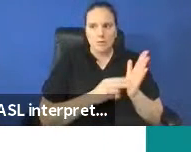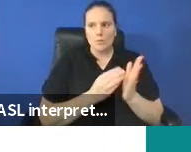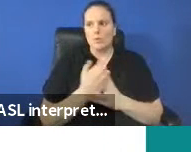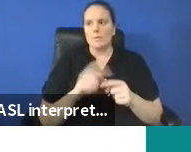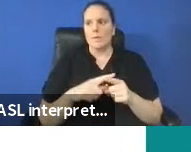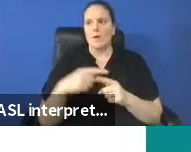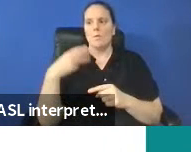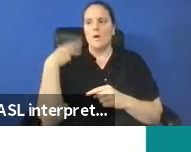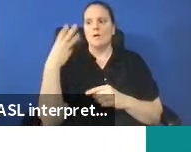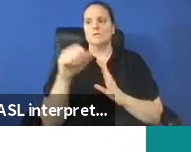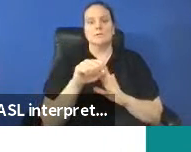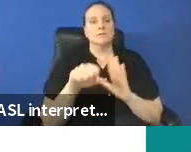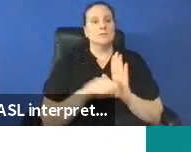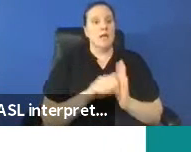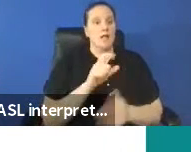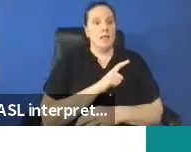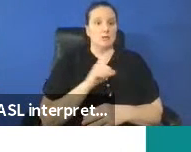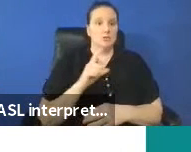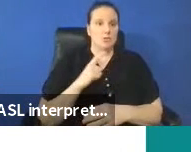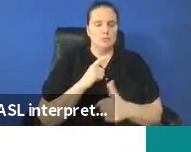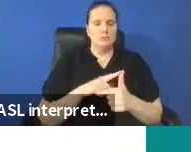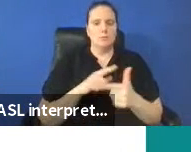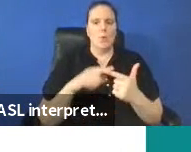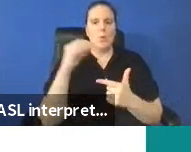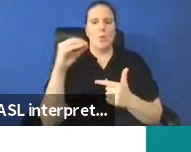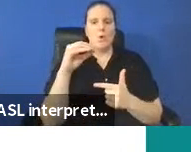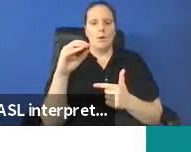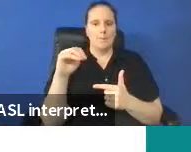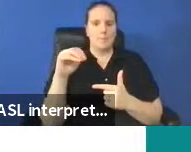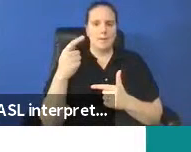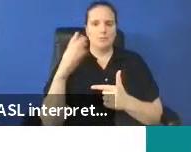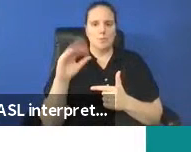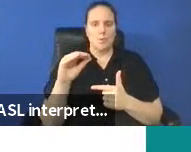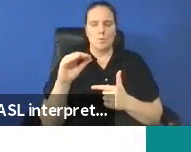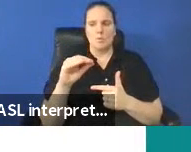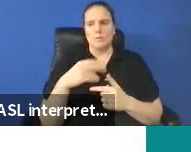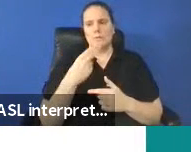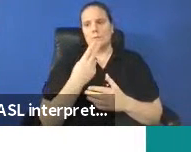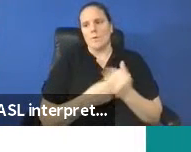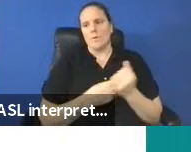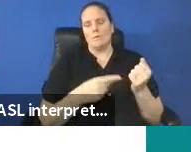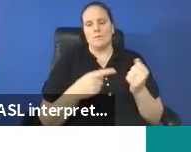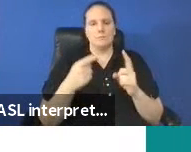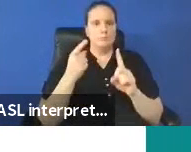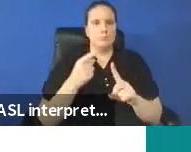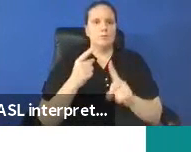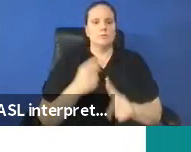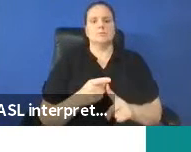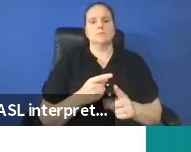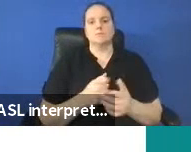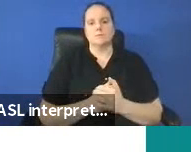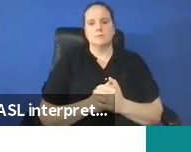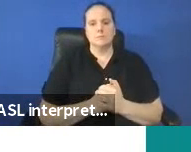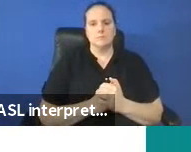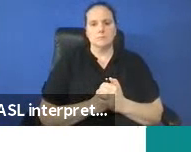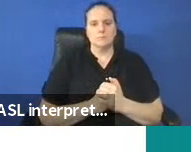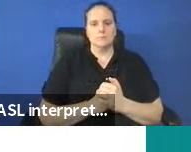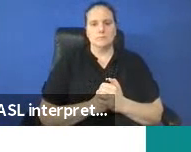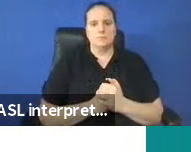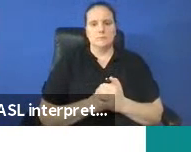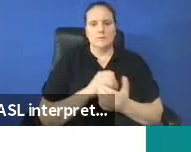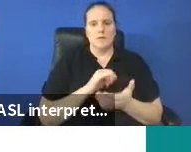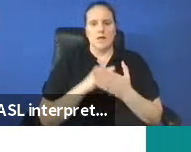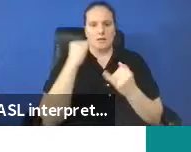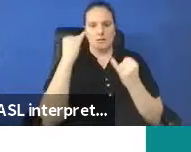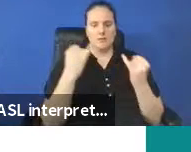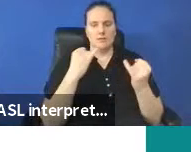State Legislature and others from Oregon Metro. The two kind of high points wanted to point out are this ideas